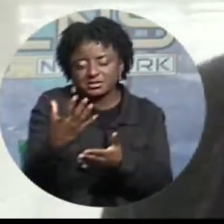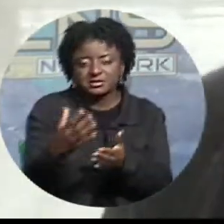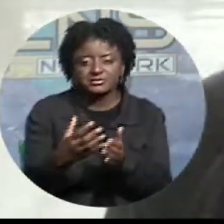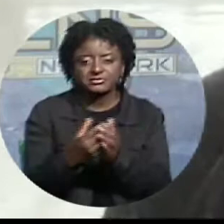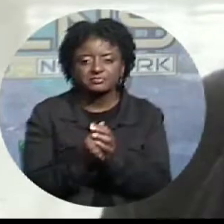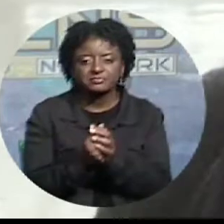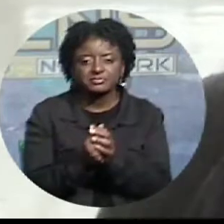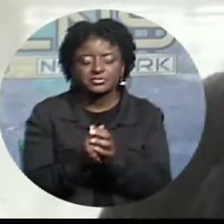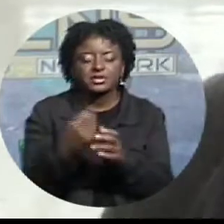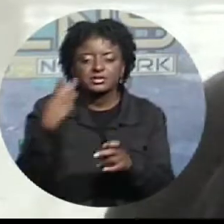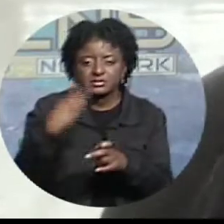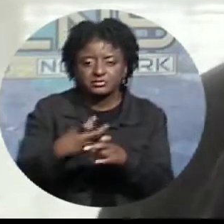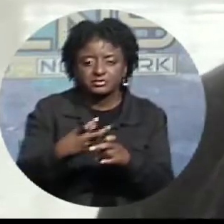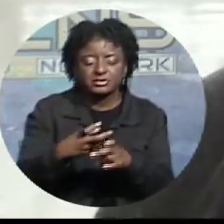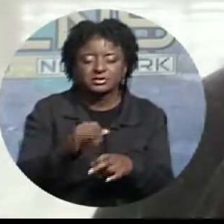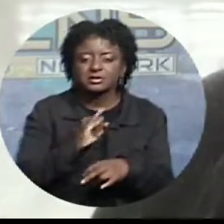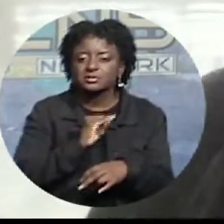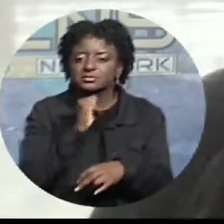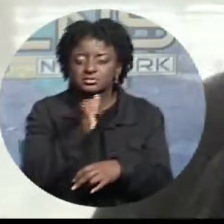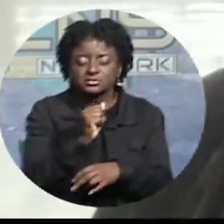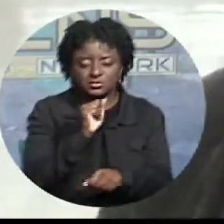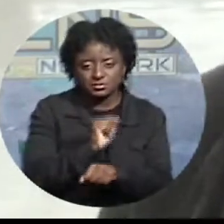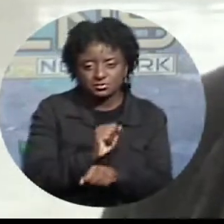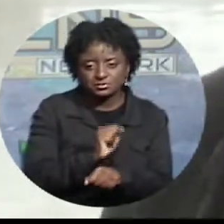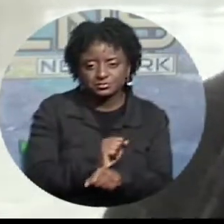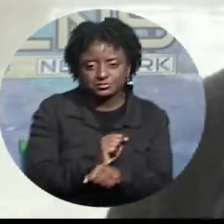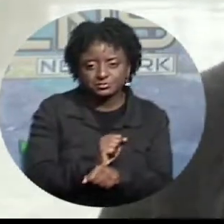because I'm not employed, so